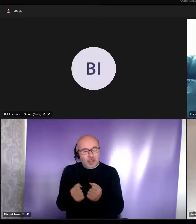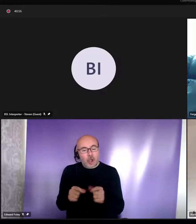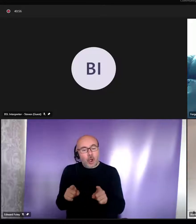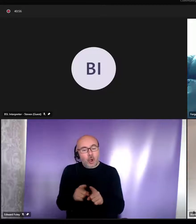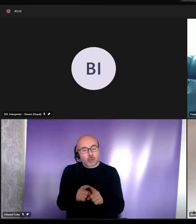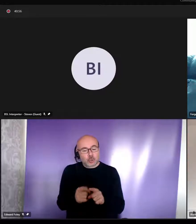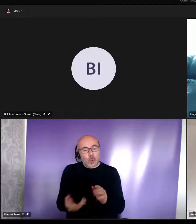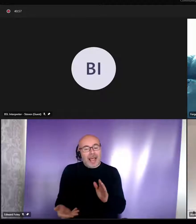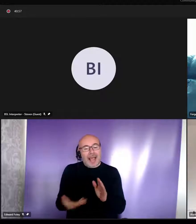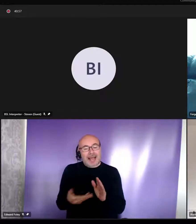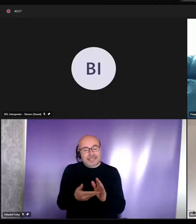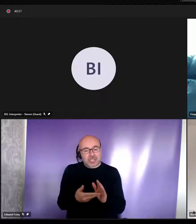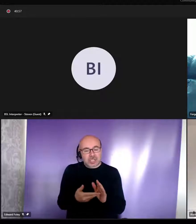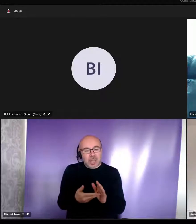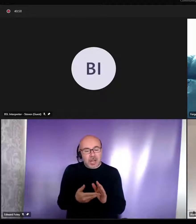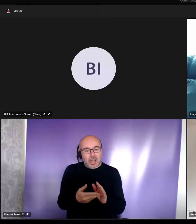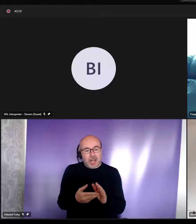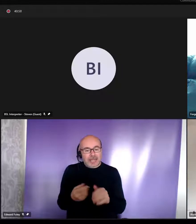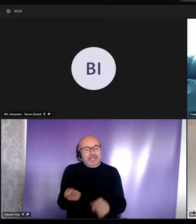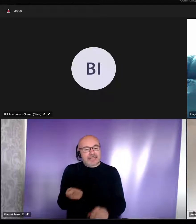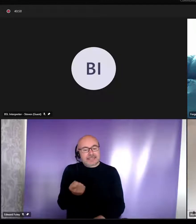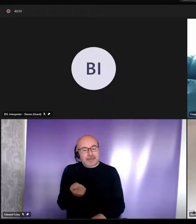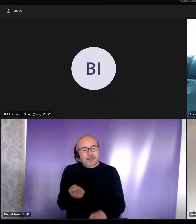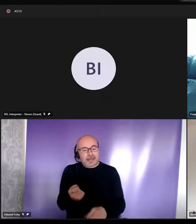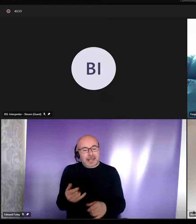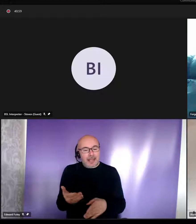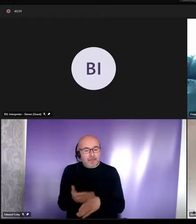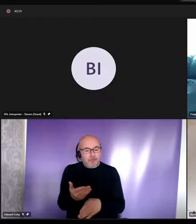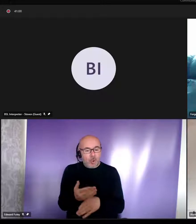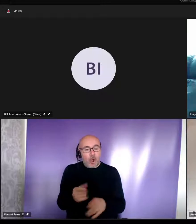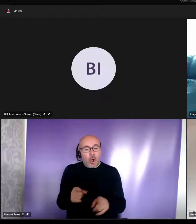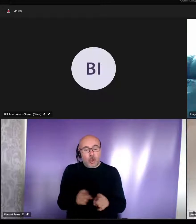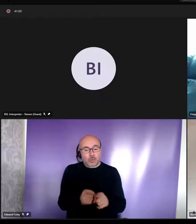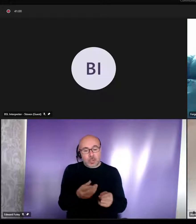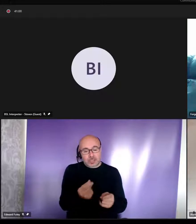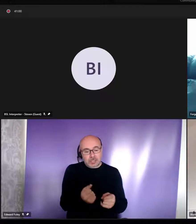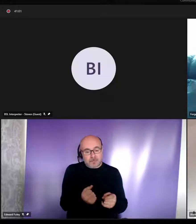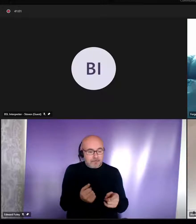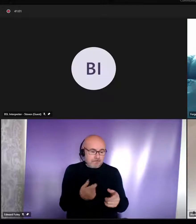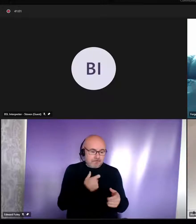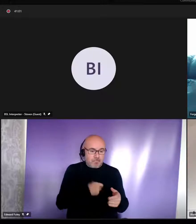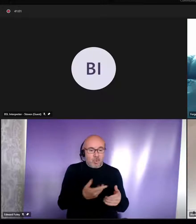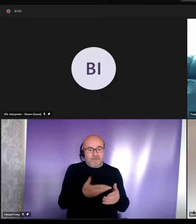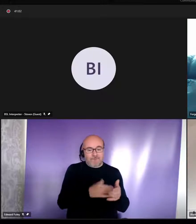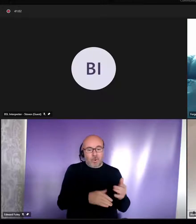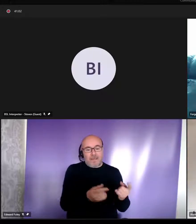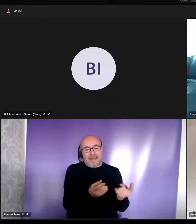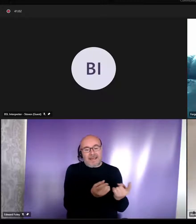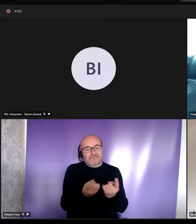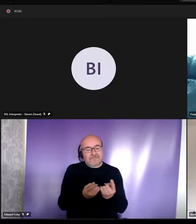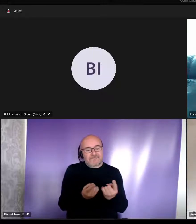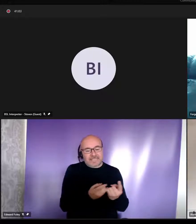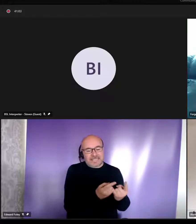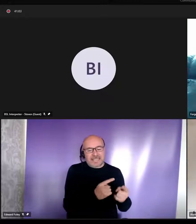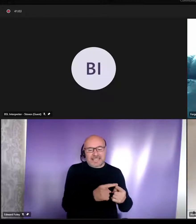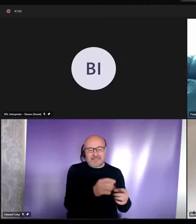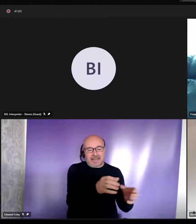within waste, and with the remainder of the post coming from facilities and a small number spread across other areas within the council.